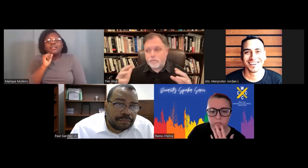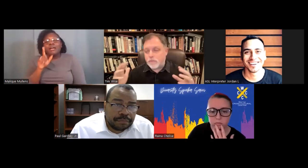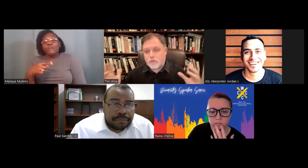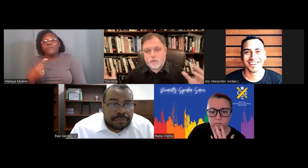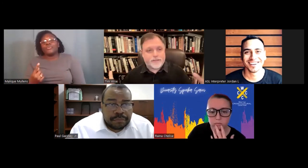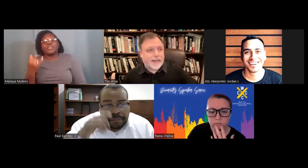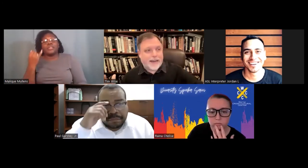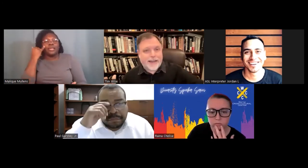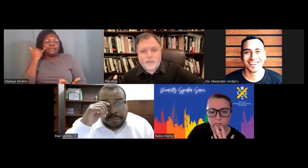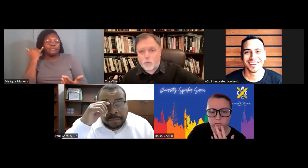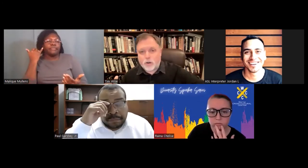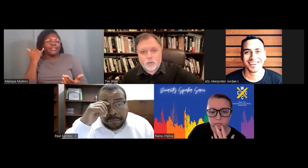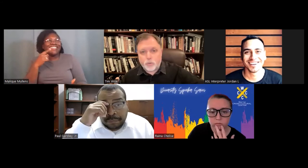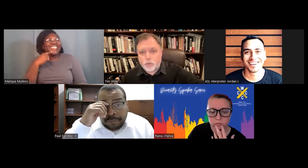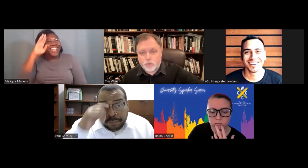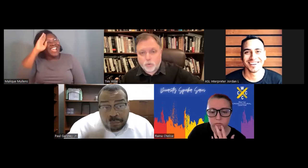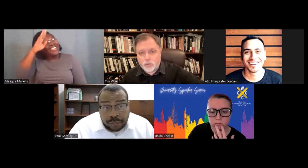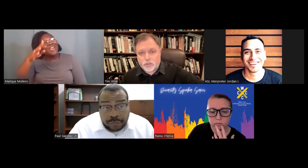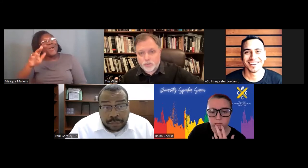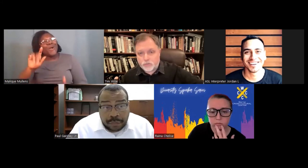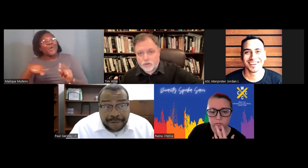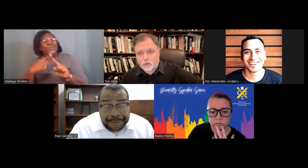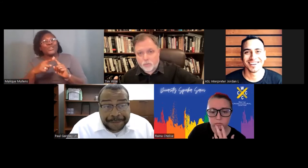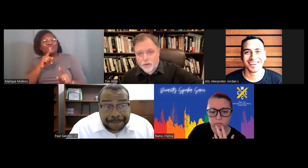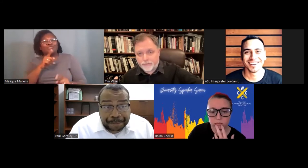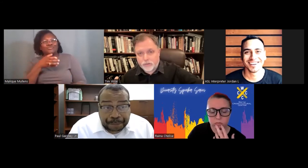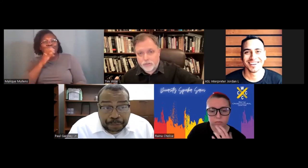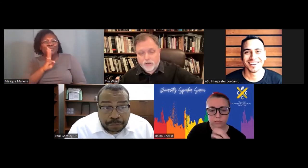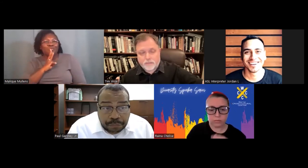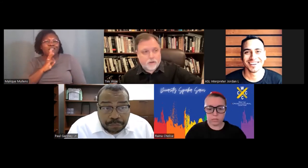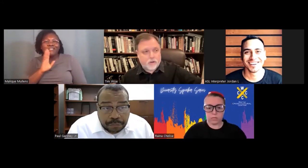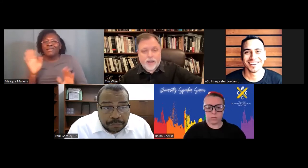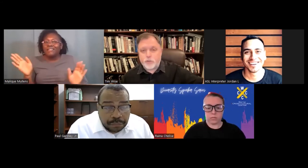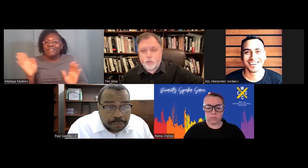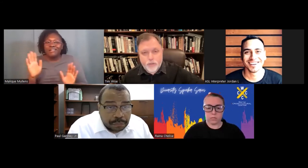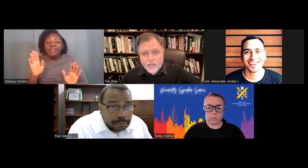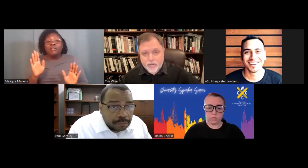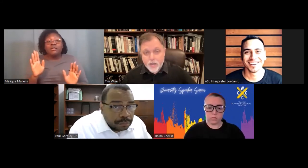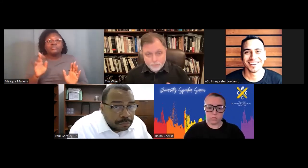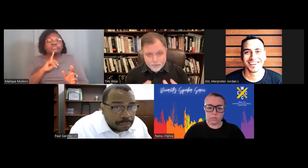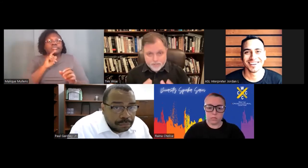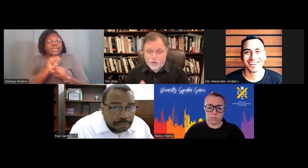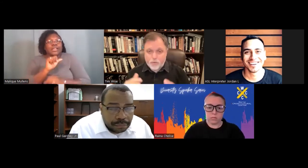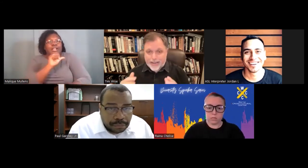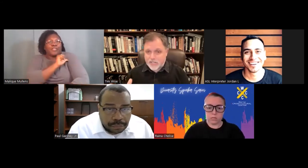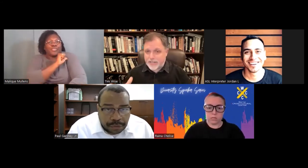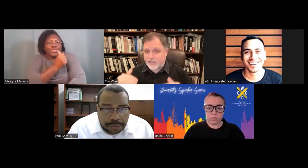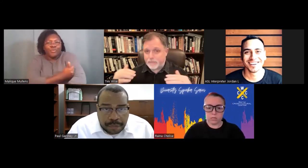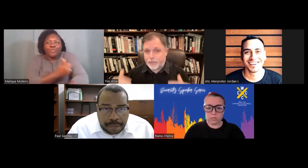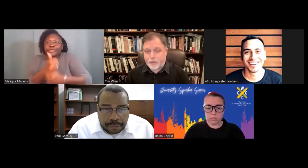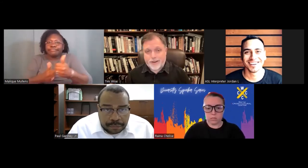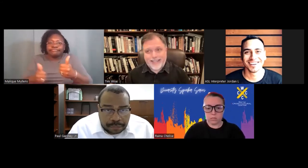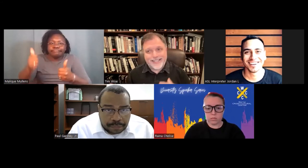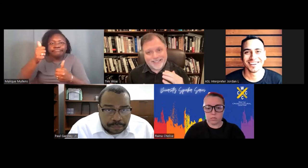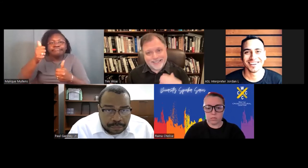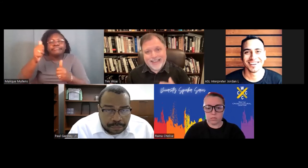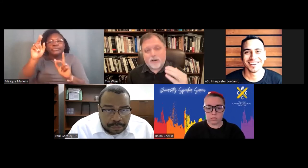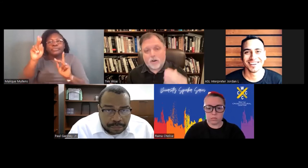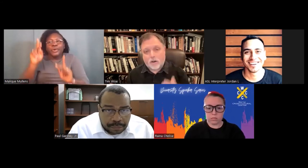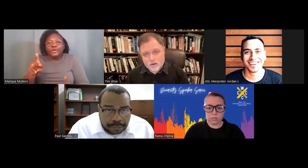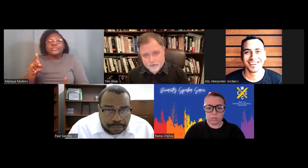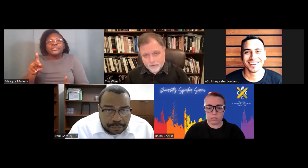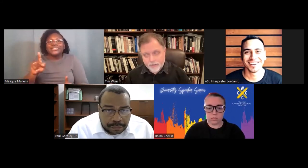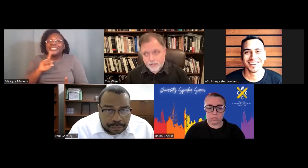you say hi at the water cooler at work to or whatever and talk about, oh, how was your weekend? But someone who actually has some authority, it's a